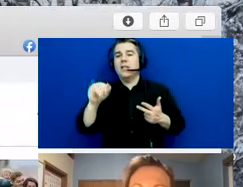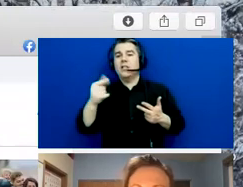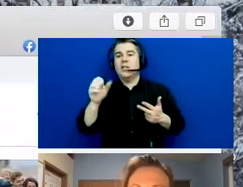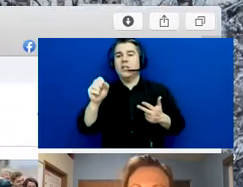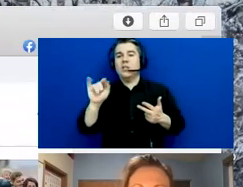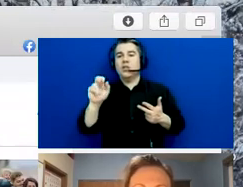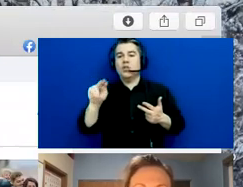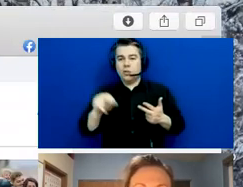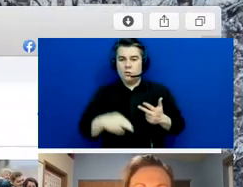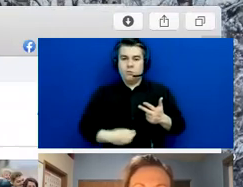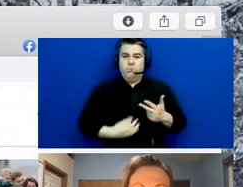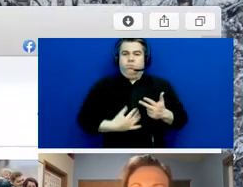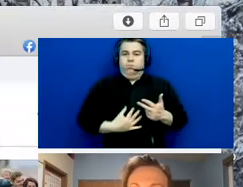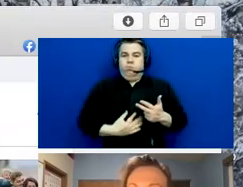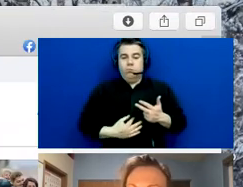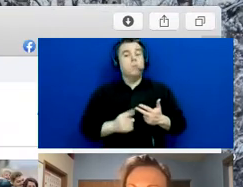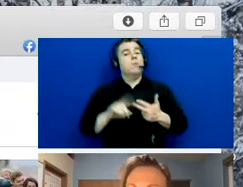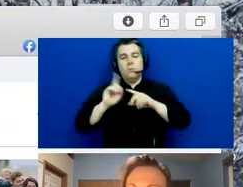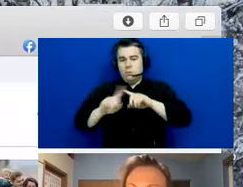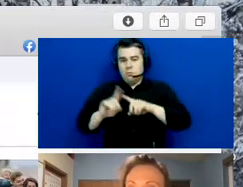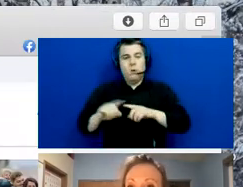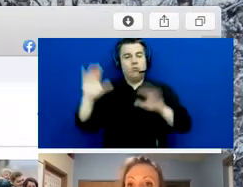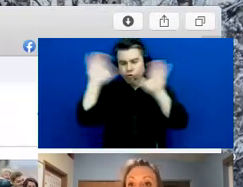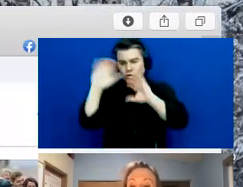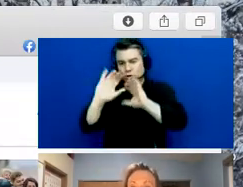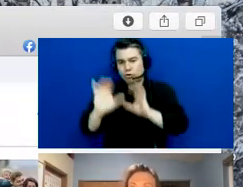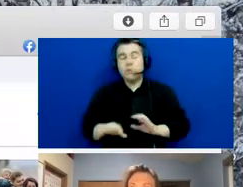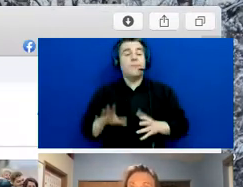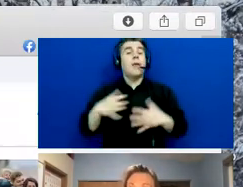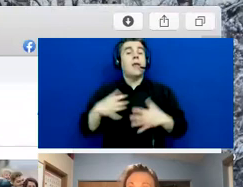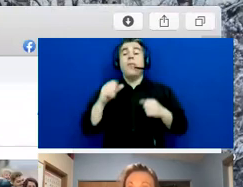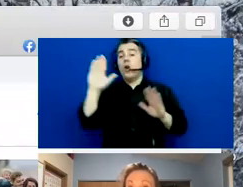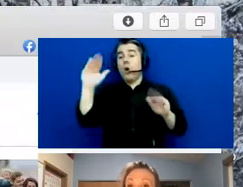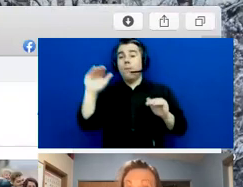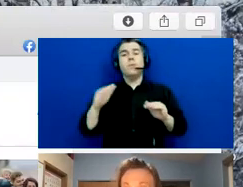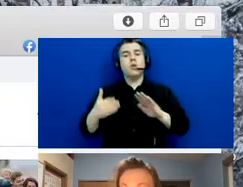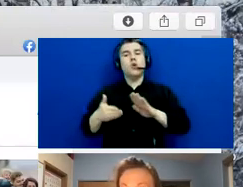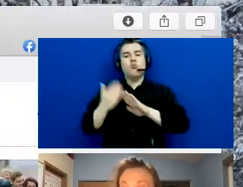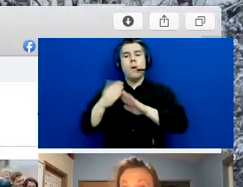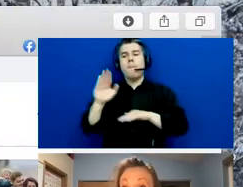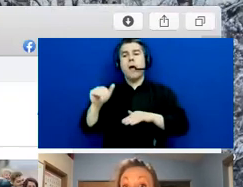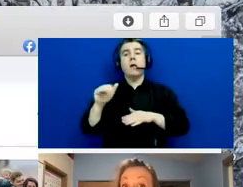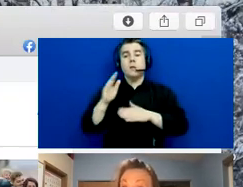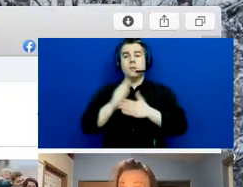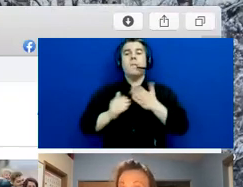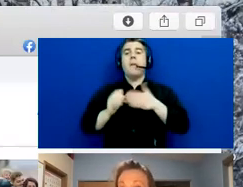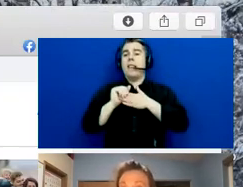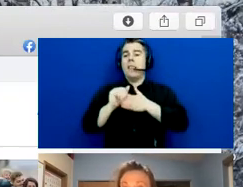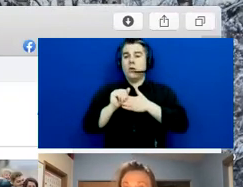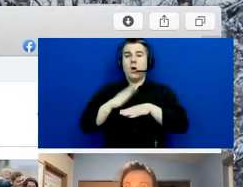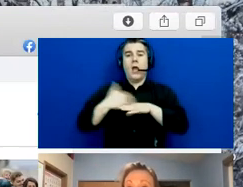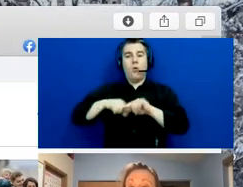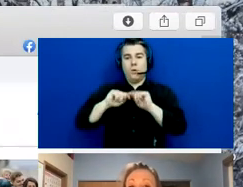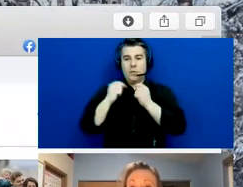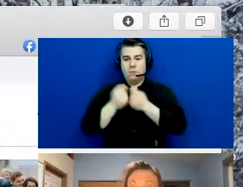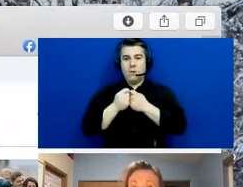group, this Health and Hope, is run by some leaders on our team. Renewed Hope, that's the